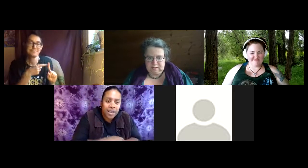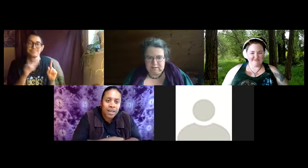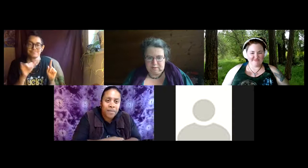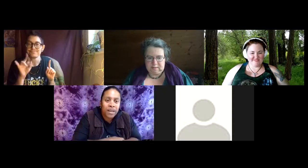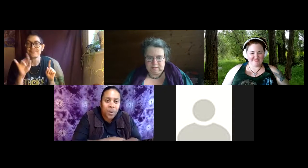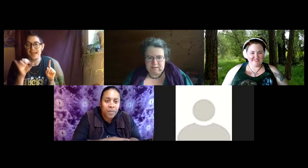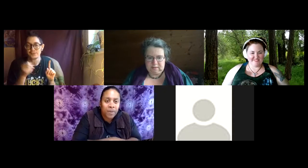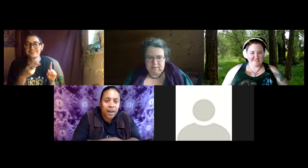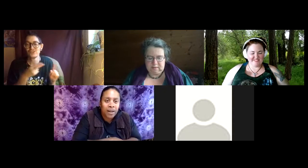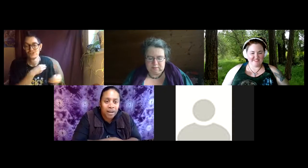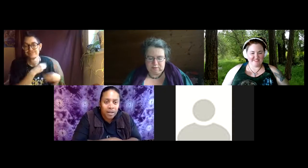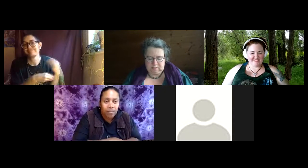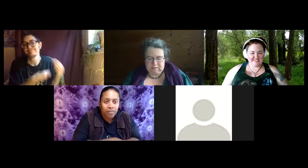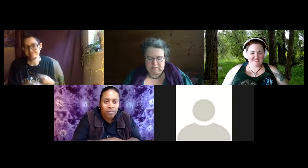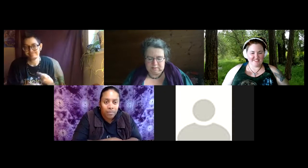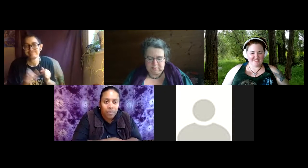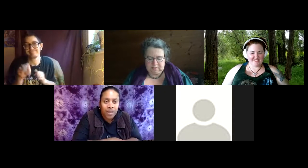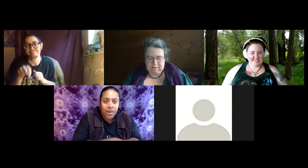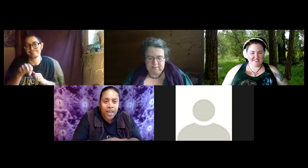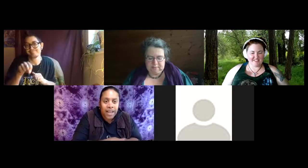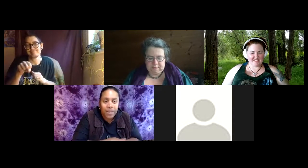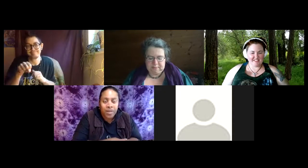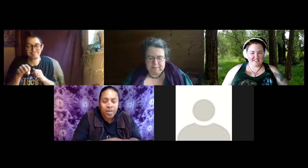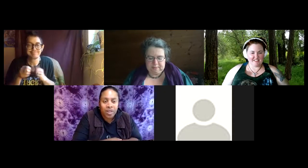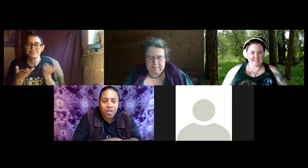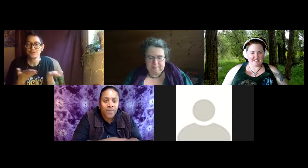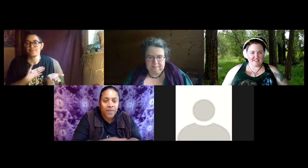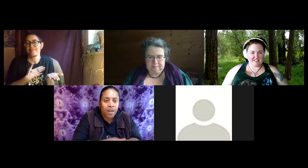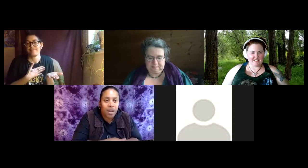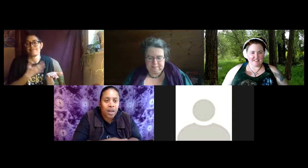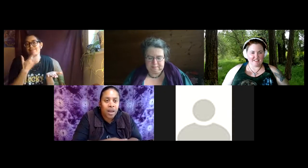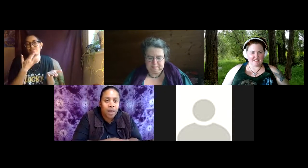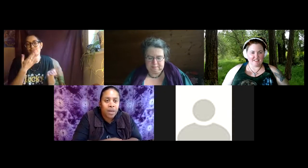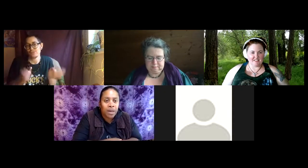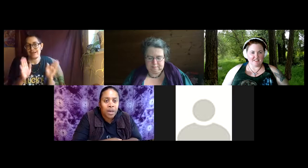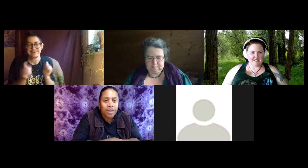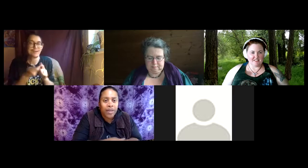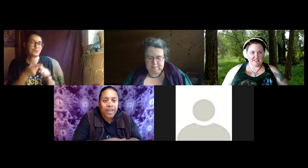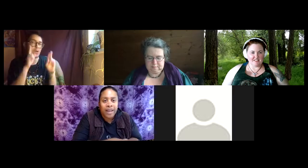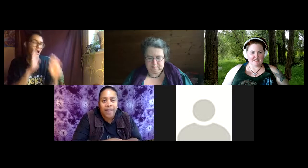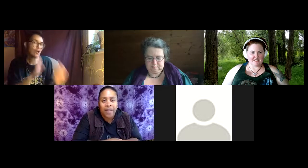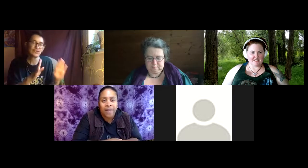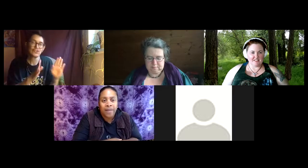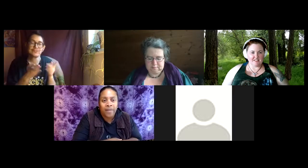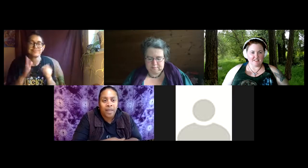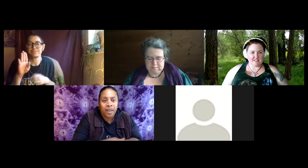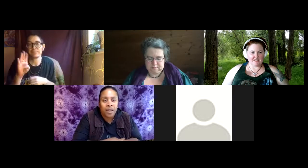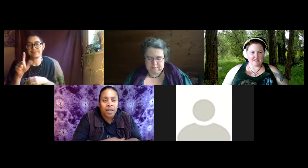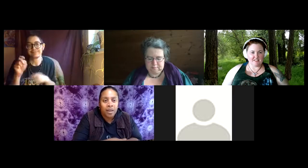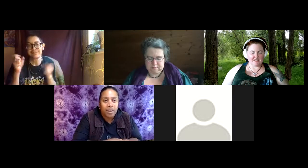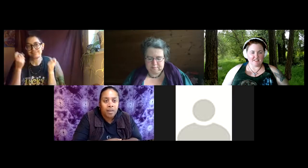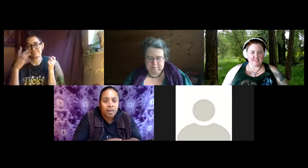favorite thing is to make soda bread. And so that's been a tradition for a very long time. And so that's kind of my favorite